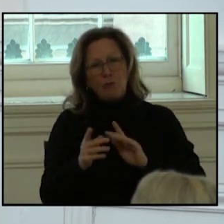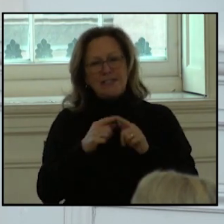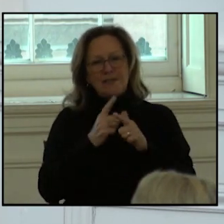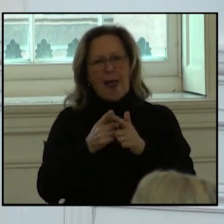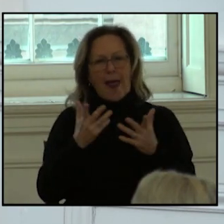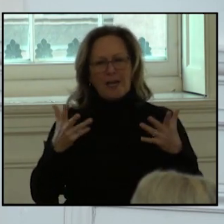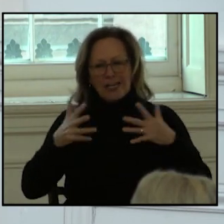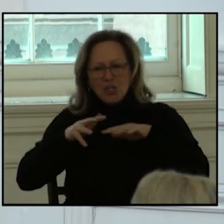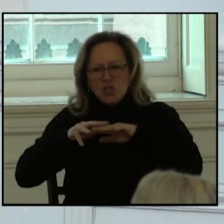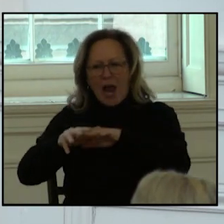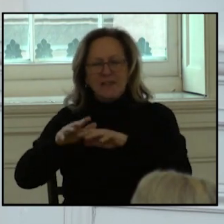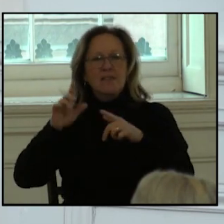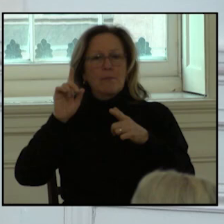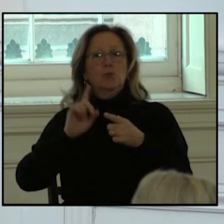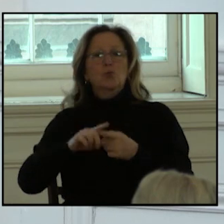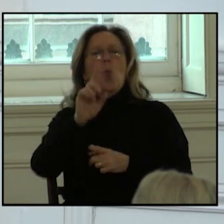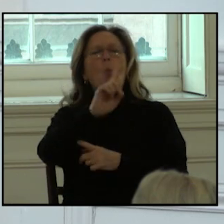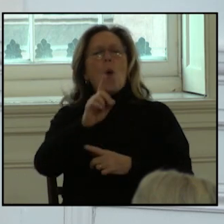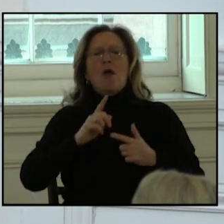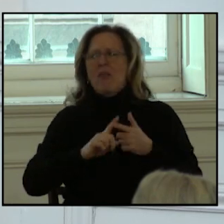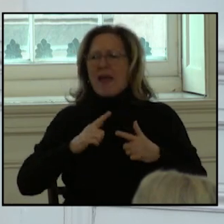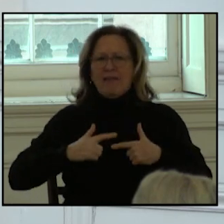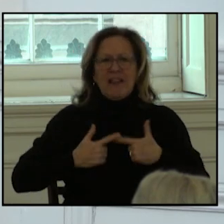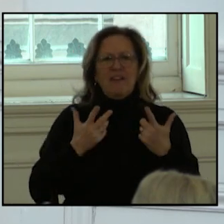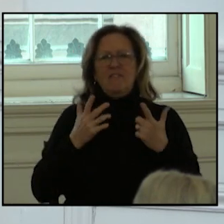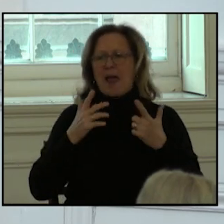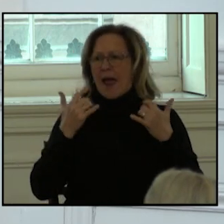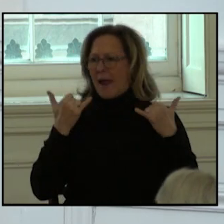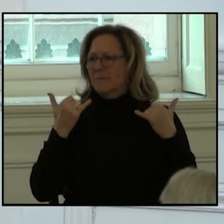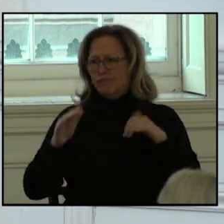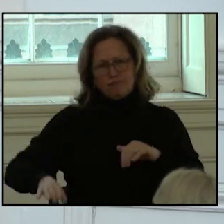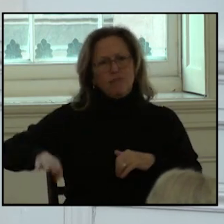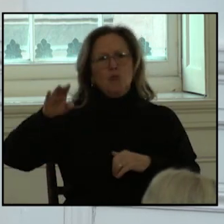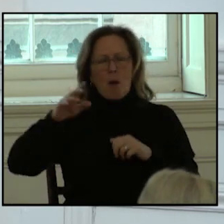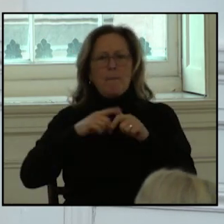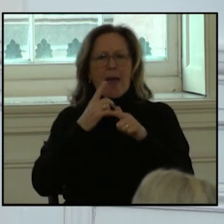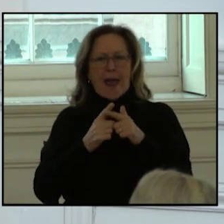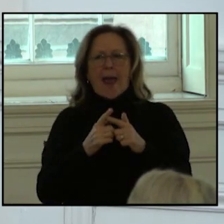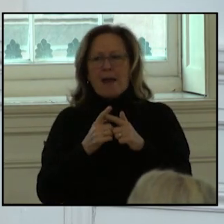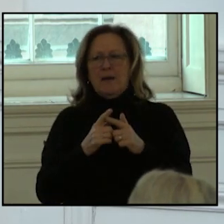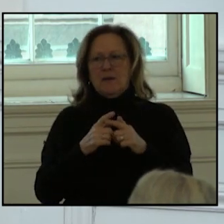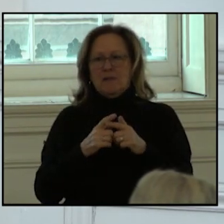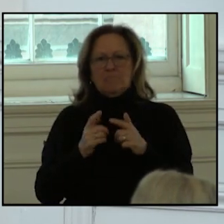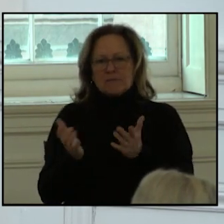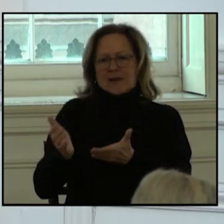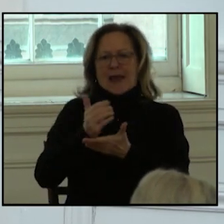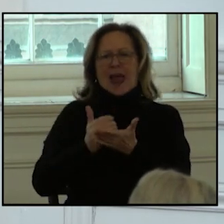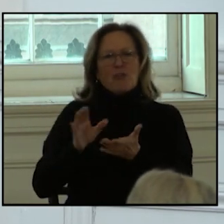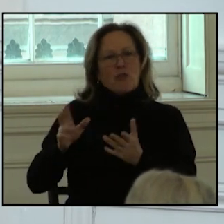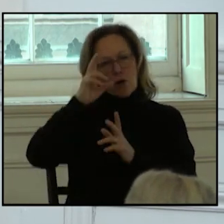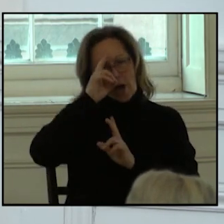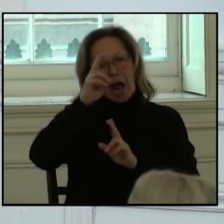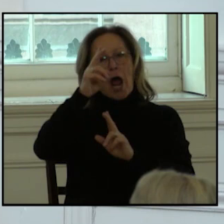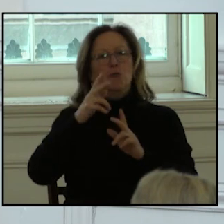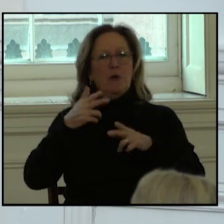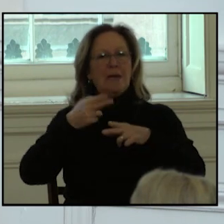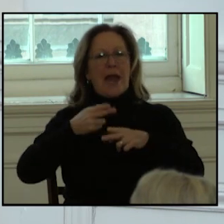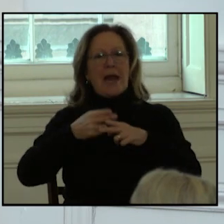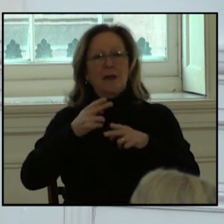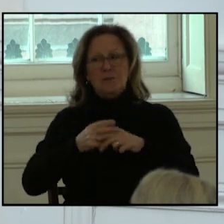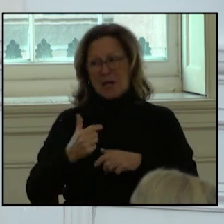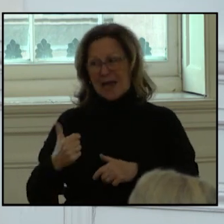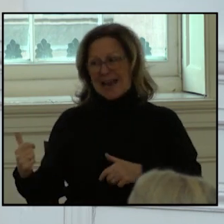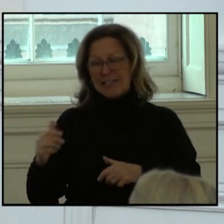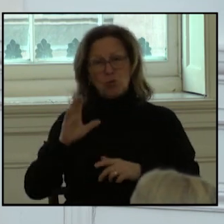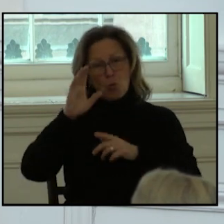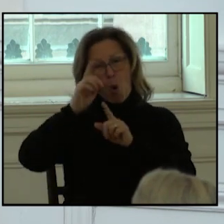of the communities where they lived and worked through art monuments and honorary street names. John's goal is to remember the forgotten as well as to